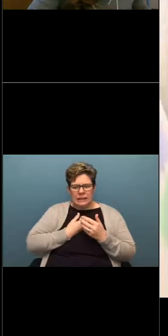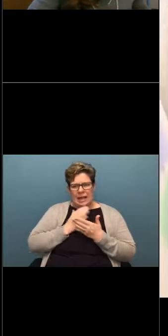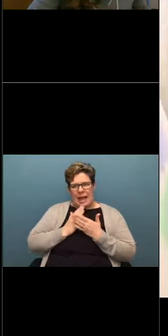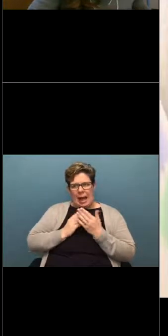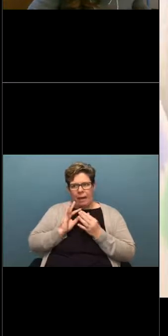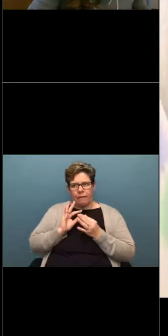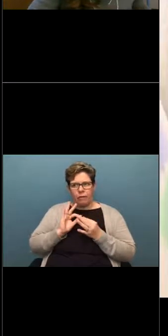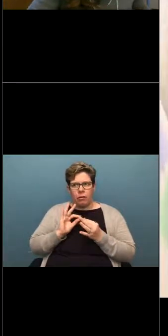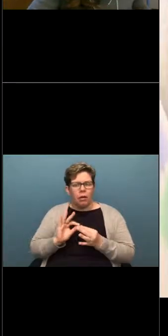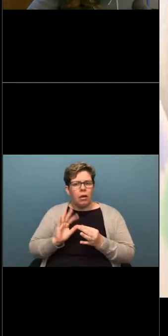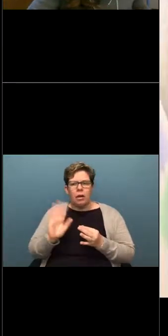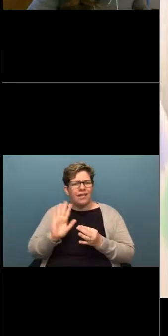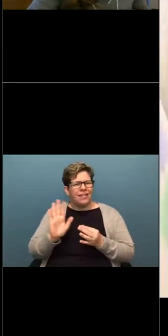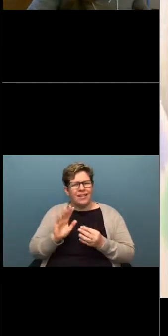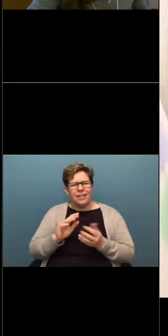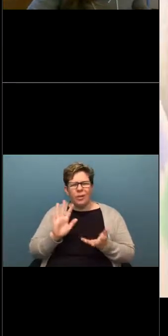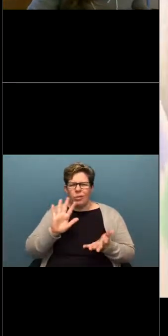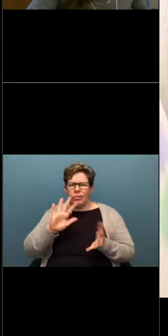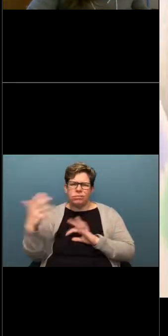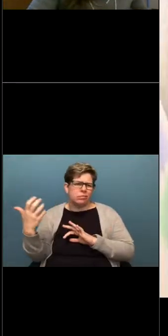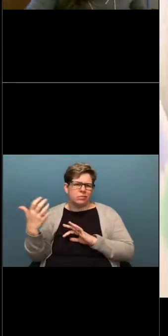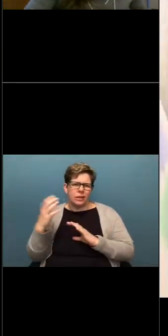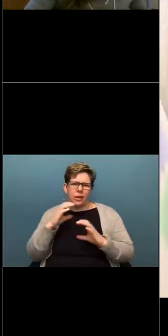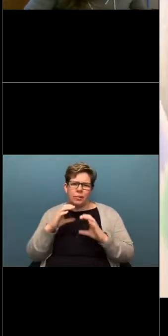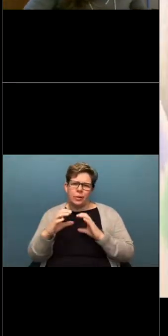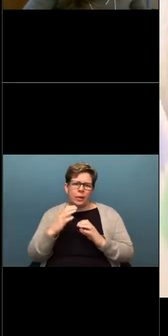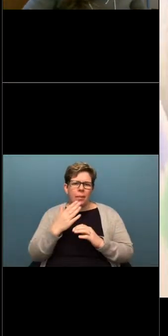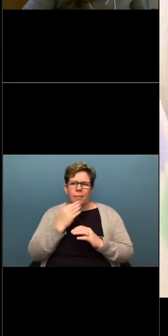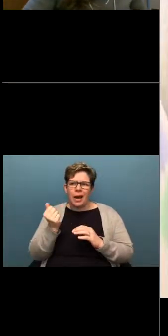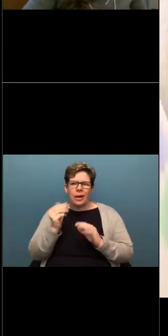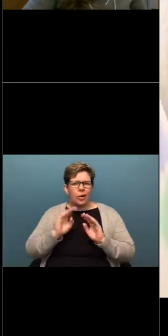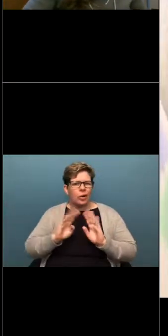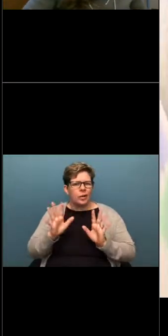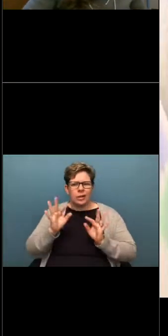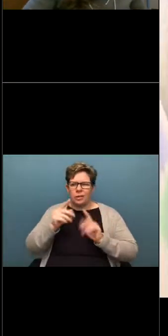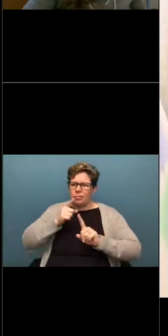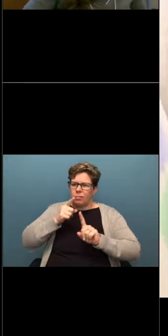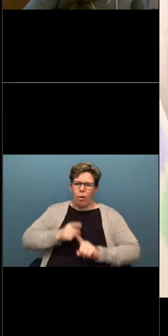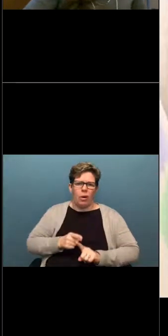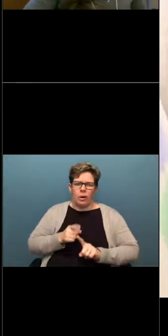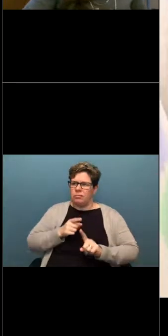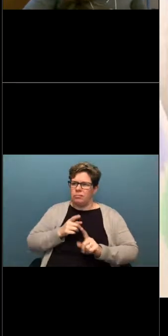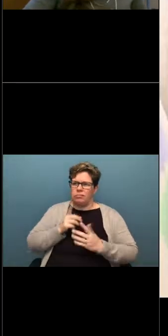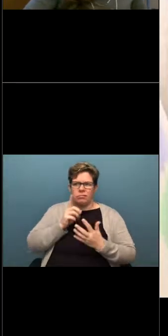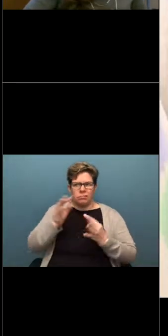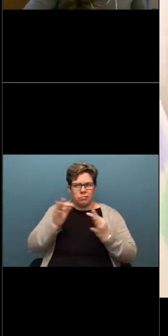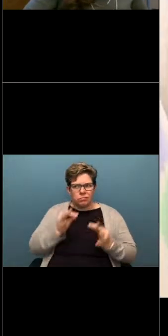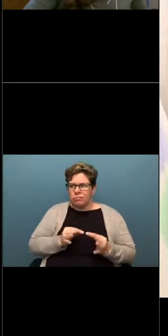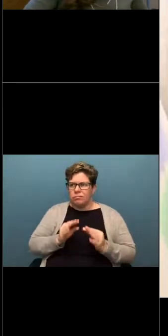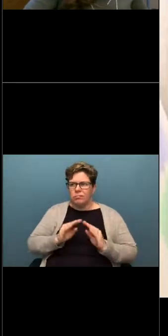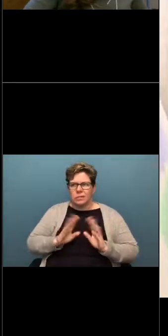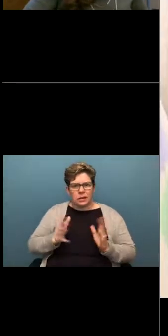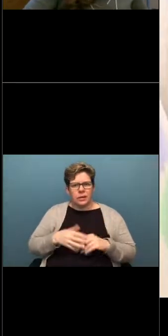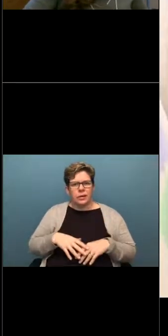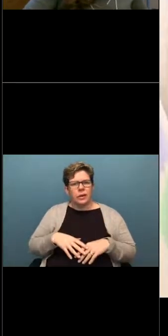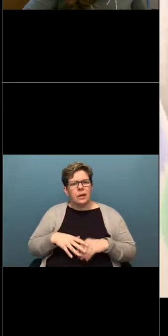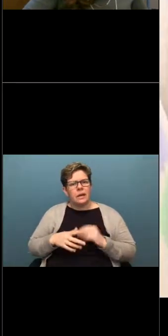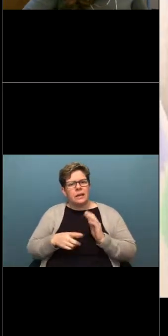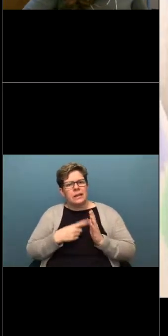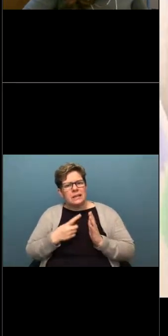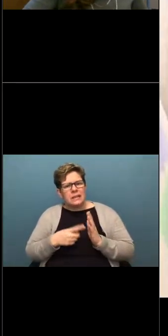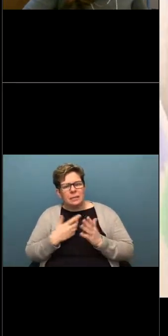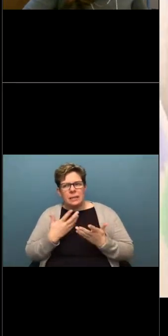be really unknown to providers. Oftentimes, again, referring back to that perception of time when patients might be struggling to find the